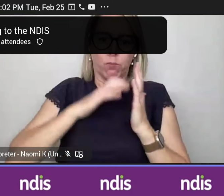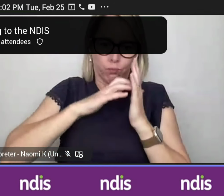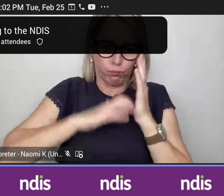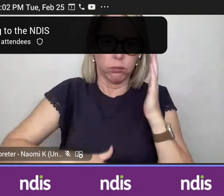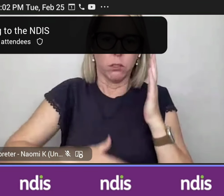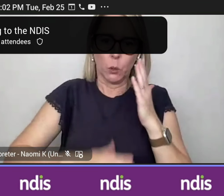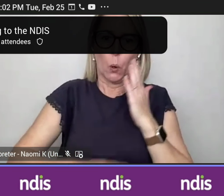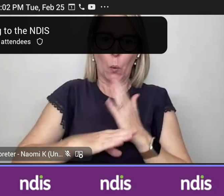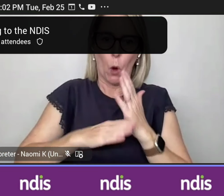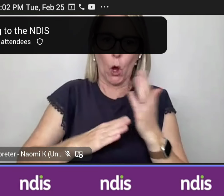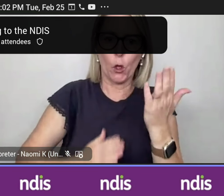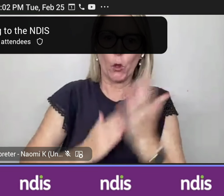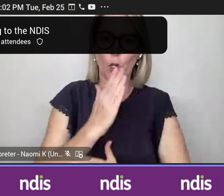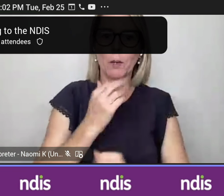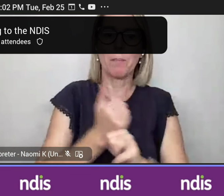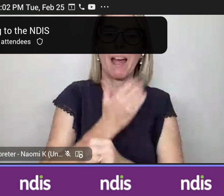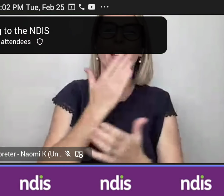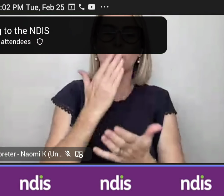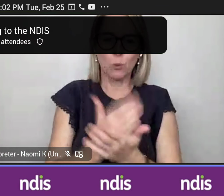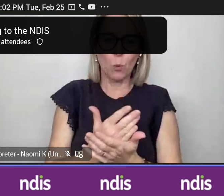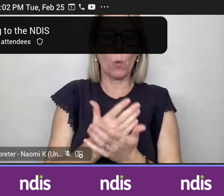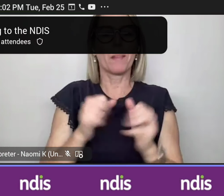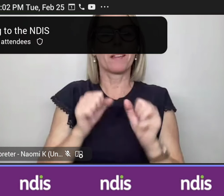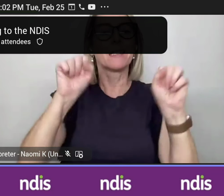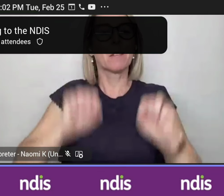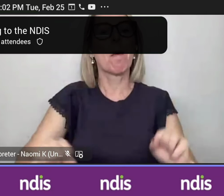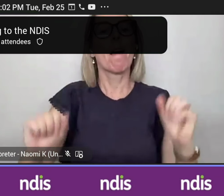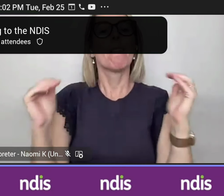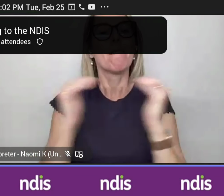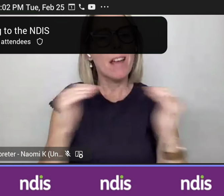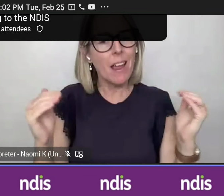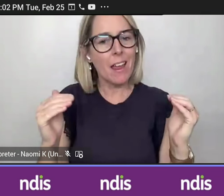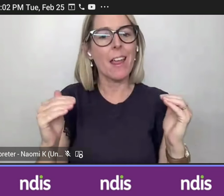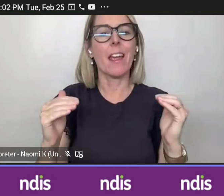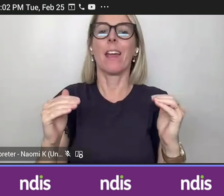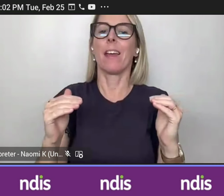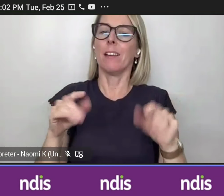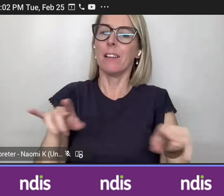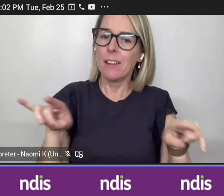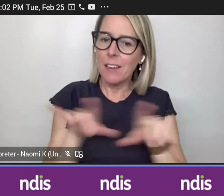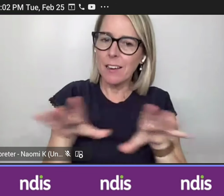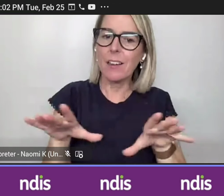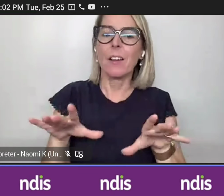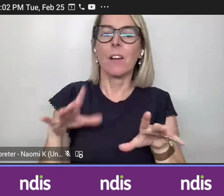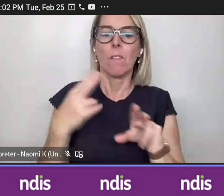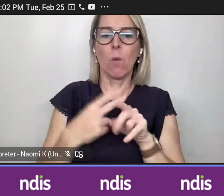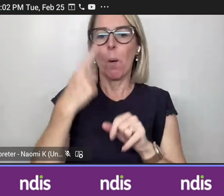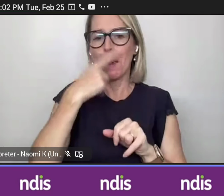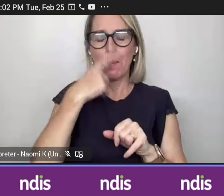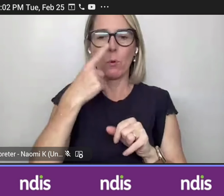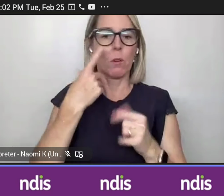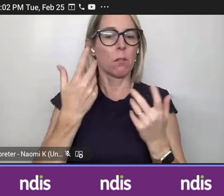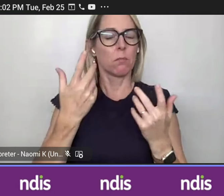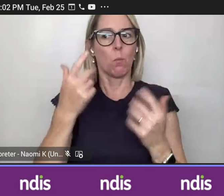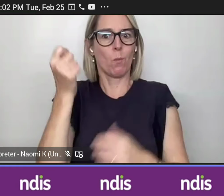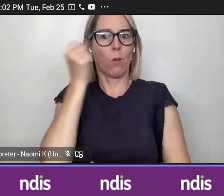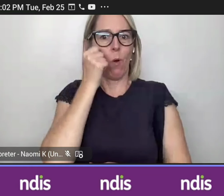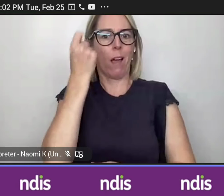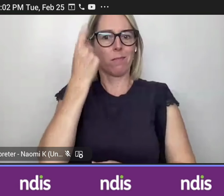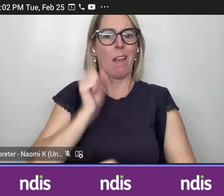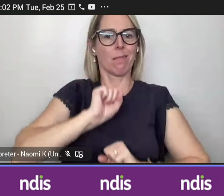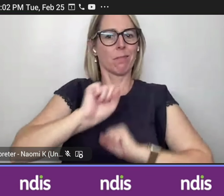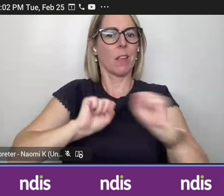make sure the system is fair and equitable for people who are in all different circumstances. So we are working